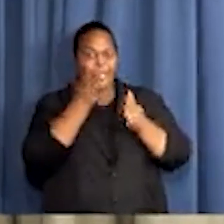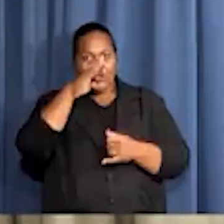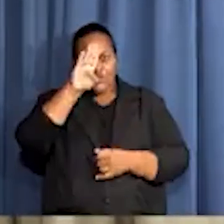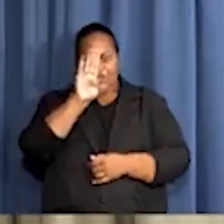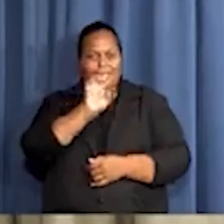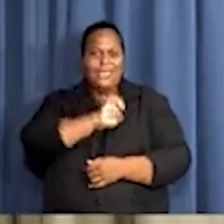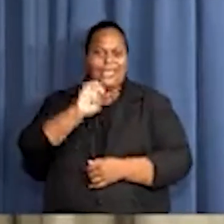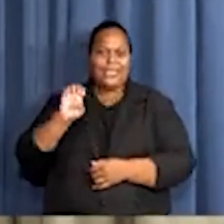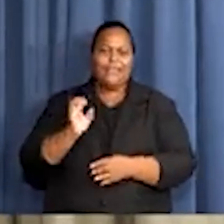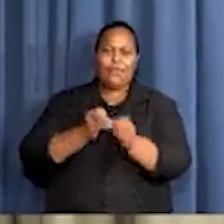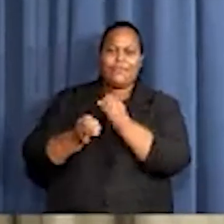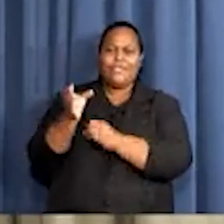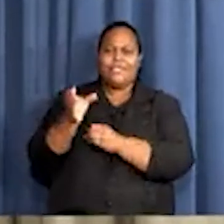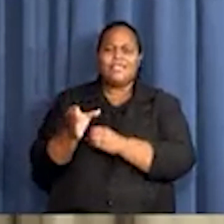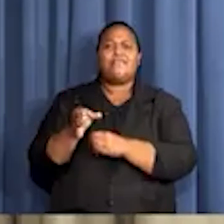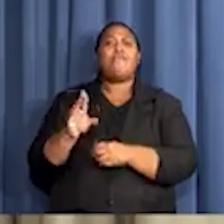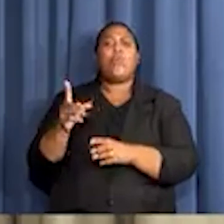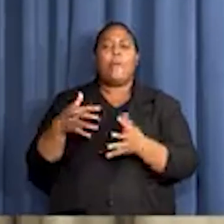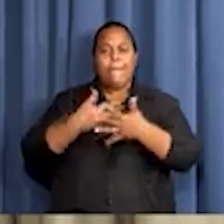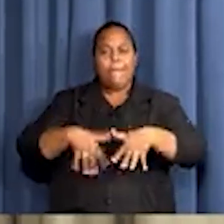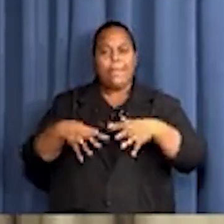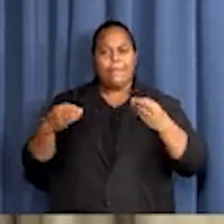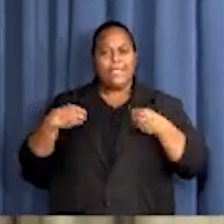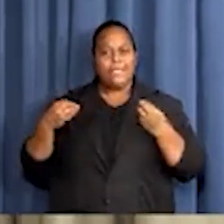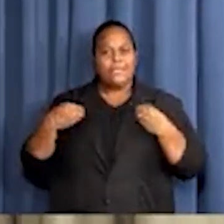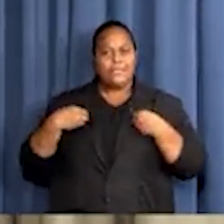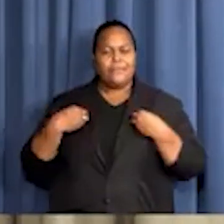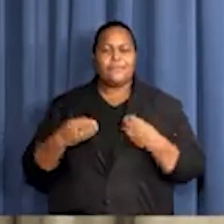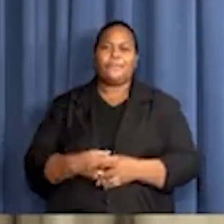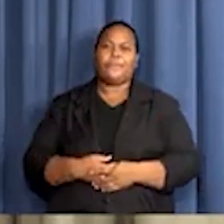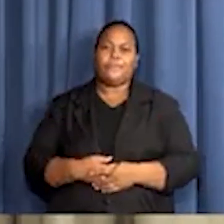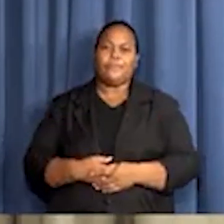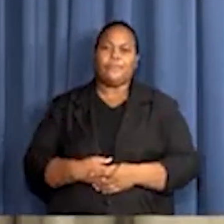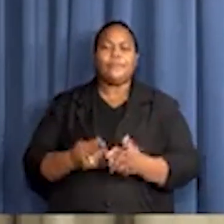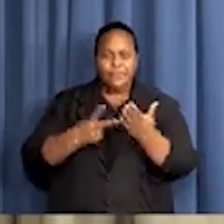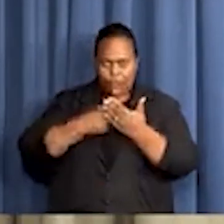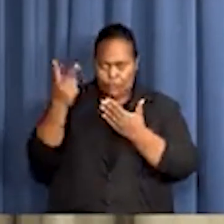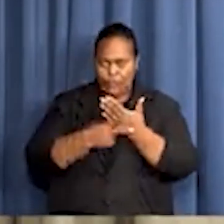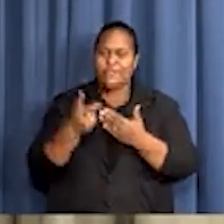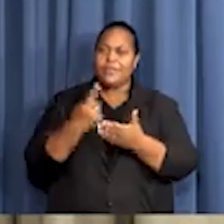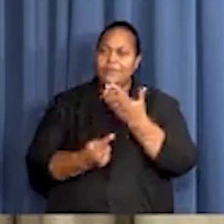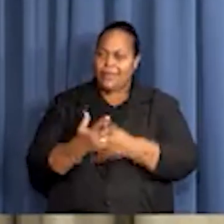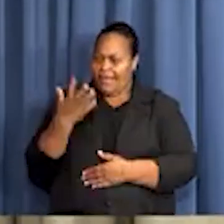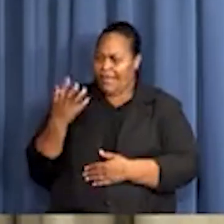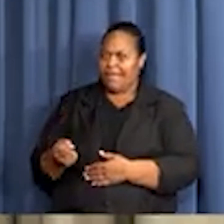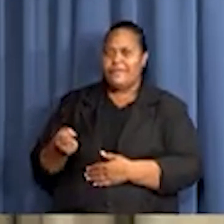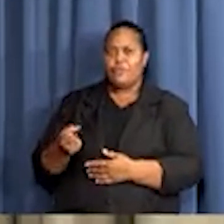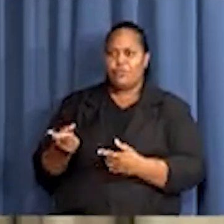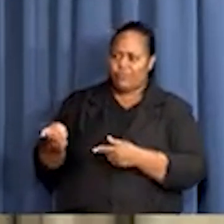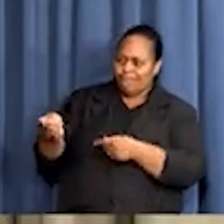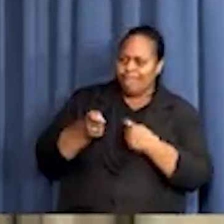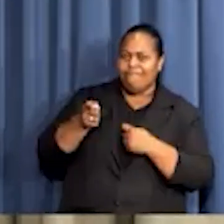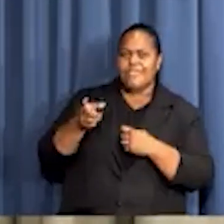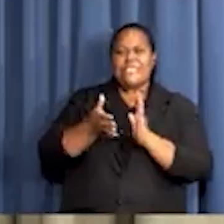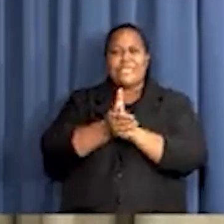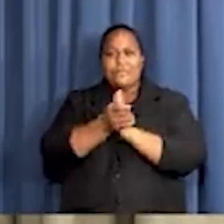executive officers of public enterprises. A scheme is in place for engaging experts to help